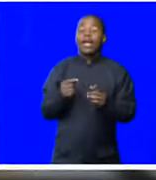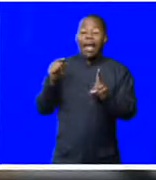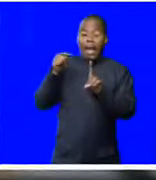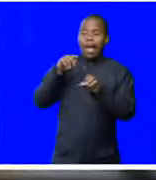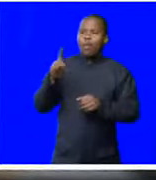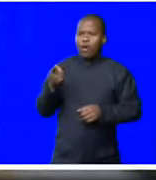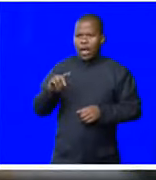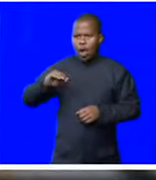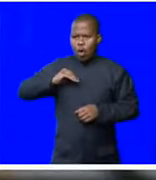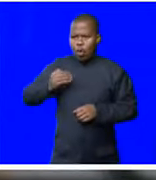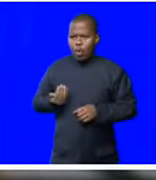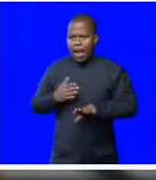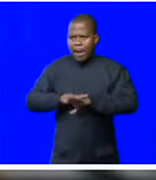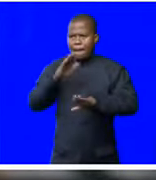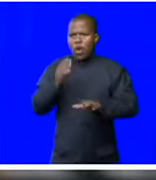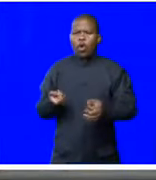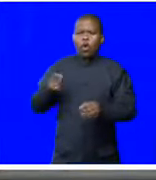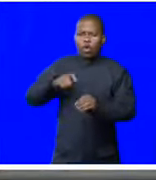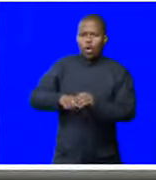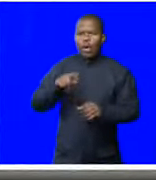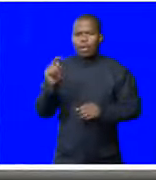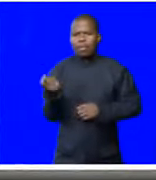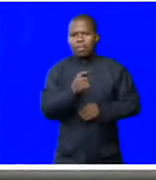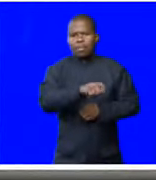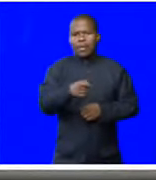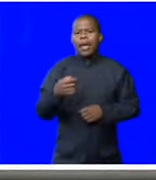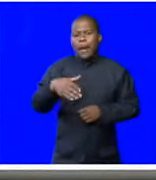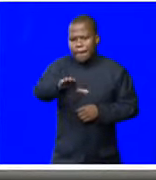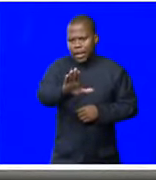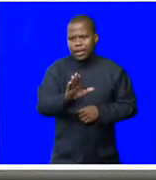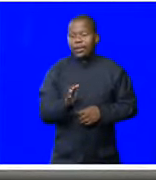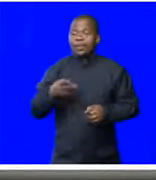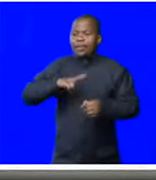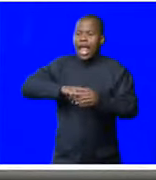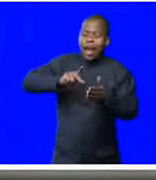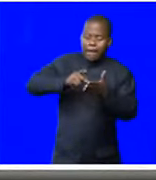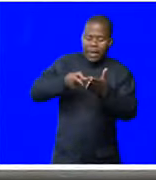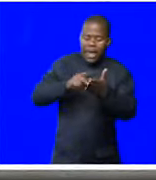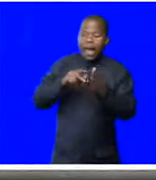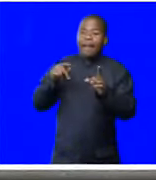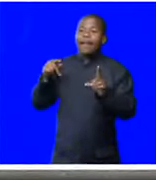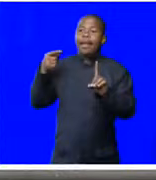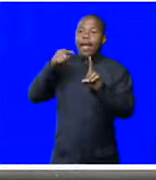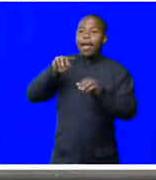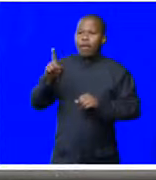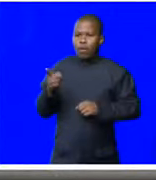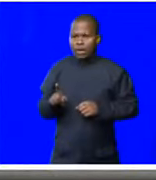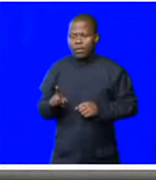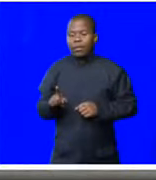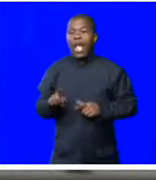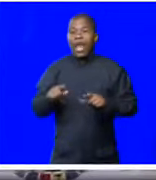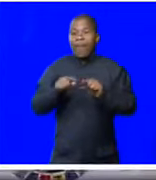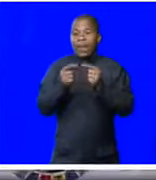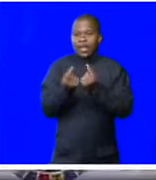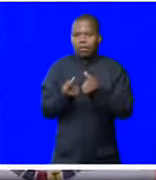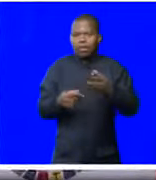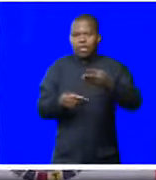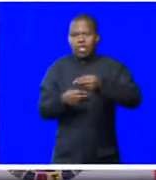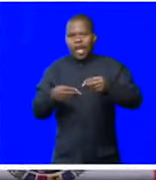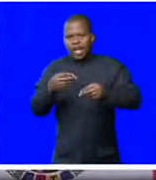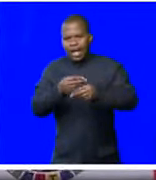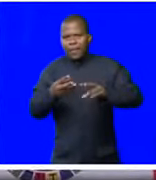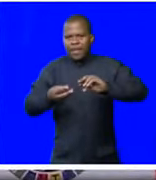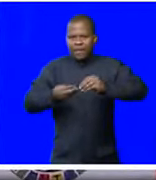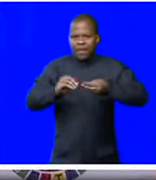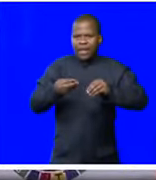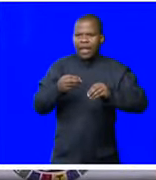sport. So our plan to fix the club structures of tennis is that we need to get more